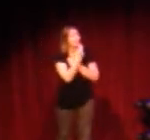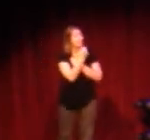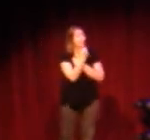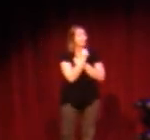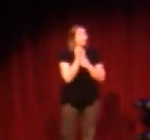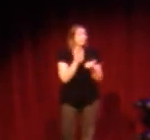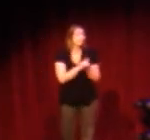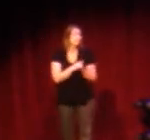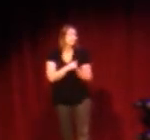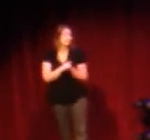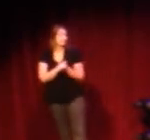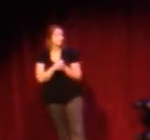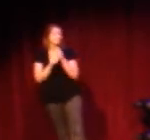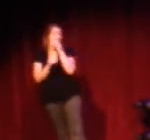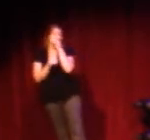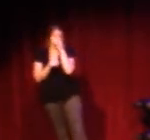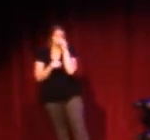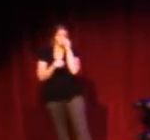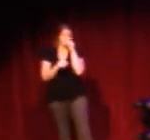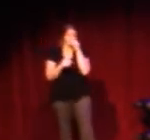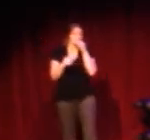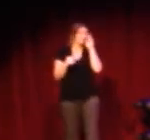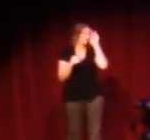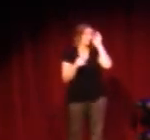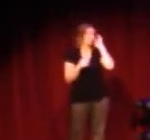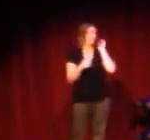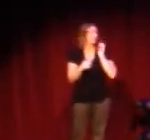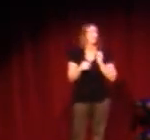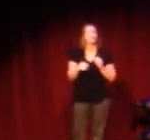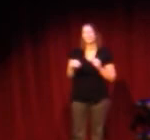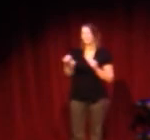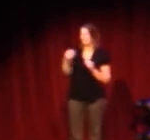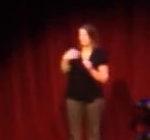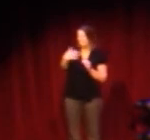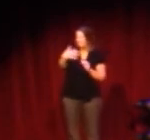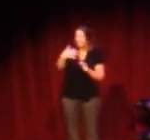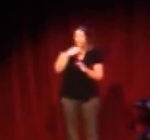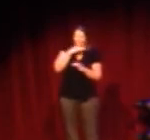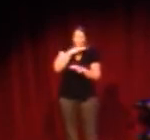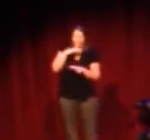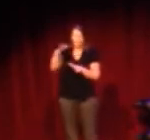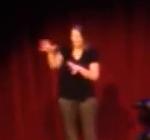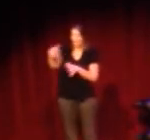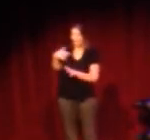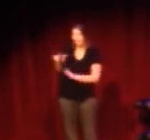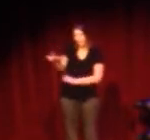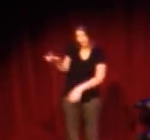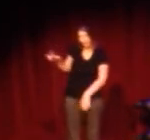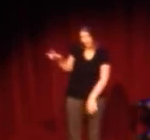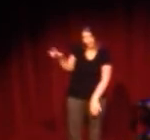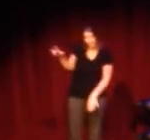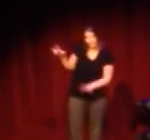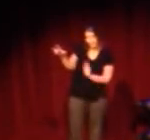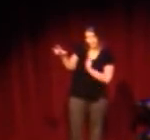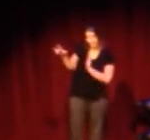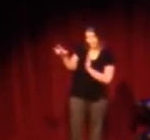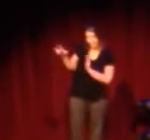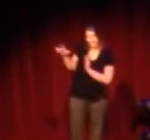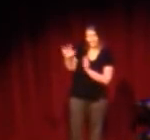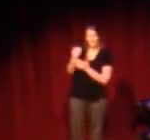cute. We might have a couple connections on... Oh, gross. I mean, I love you. And